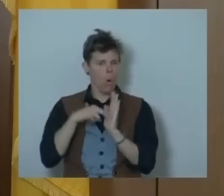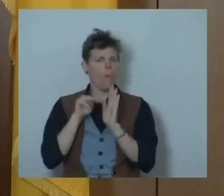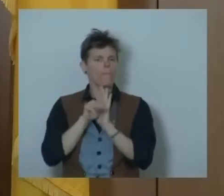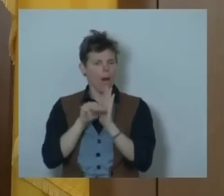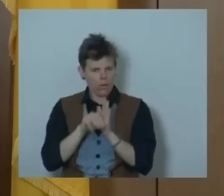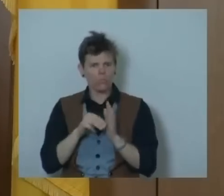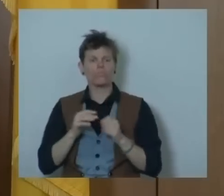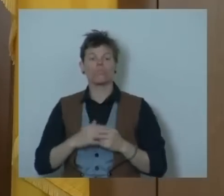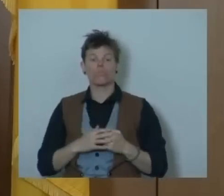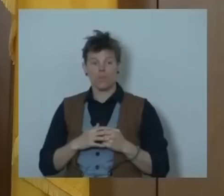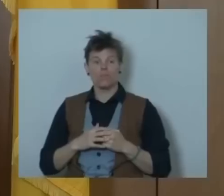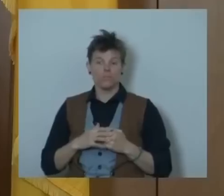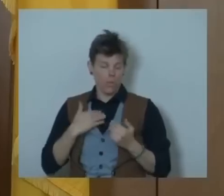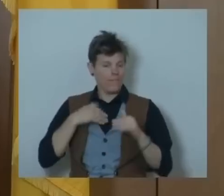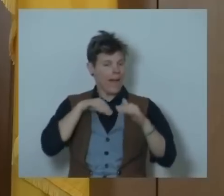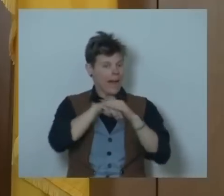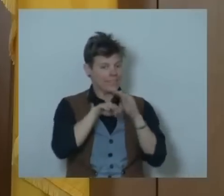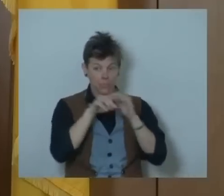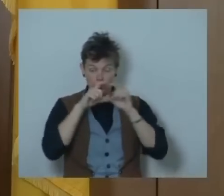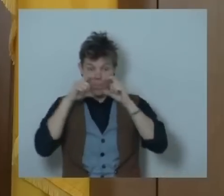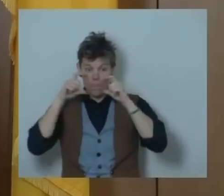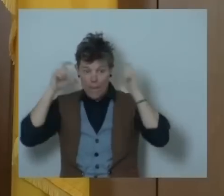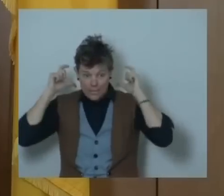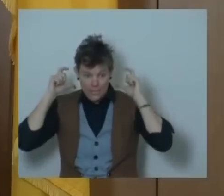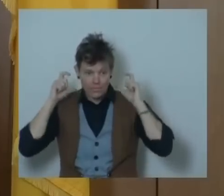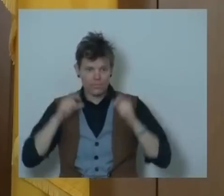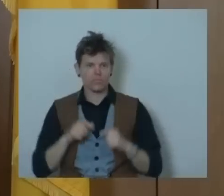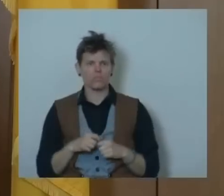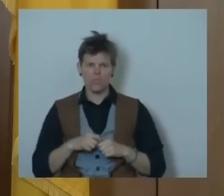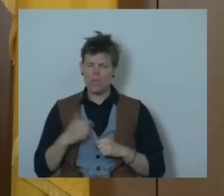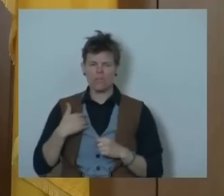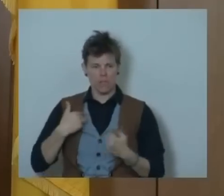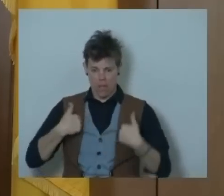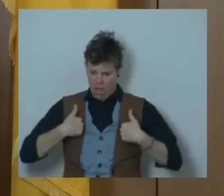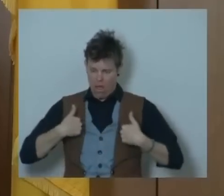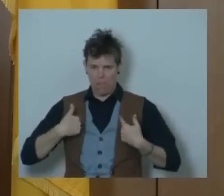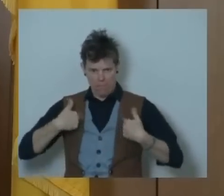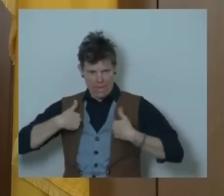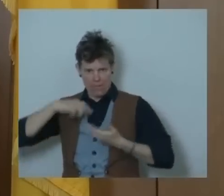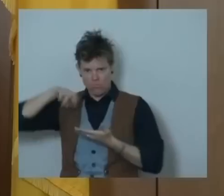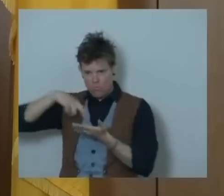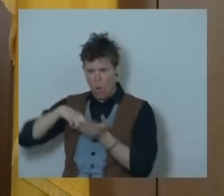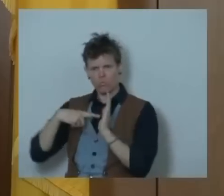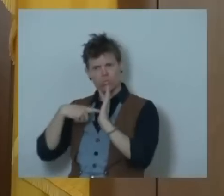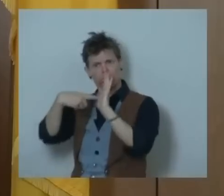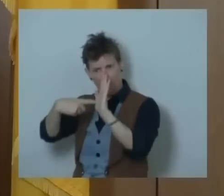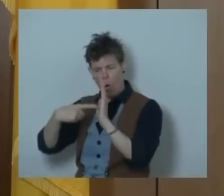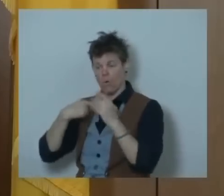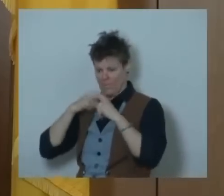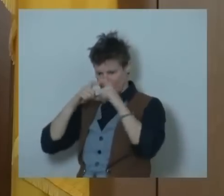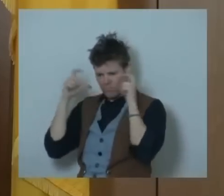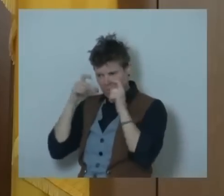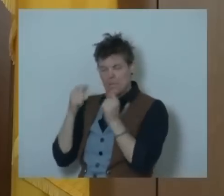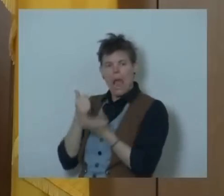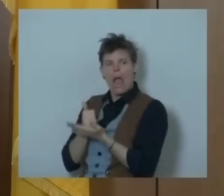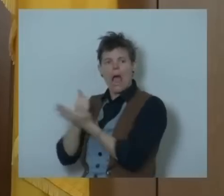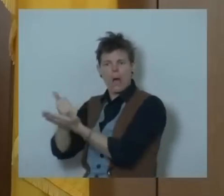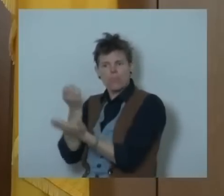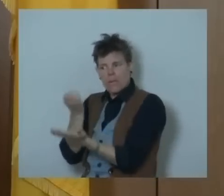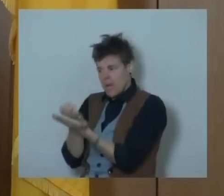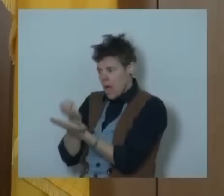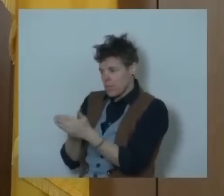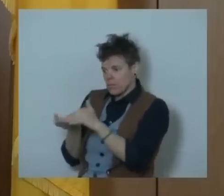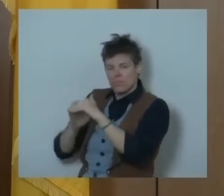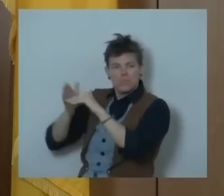I have a role in promoting economic resiliency and recovery. And you know what? I'm willing to do it for those reasons. And